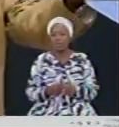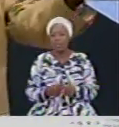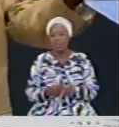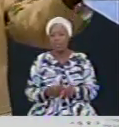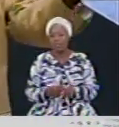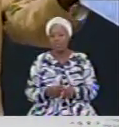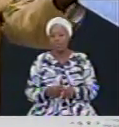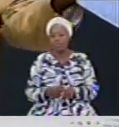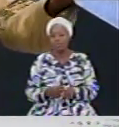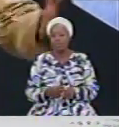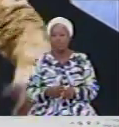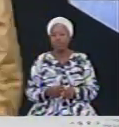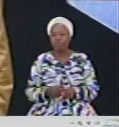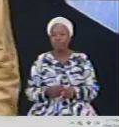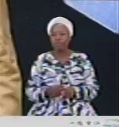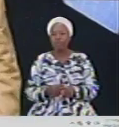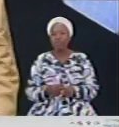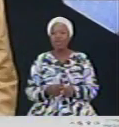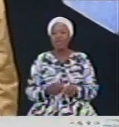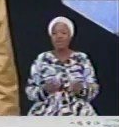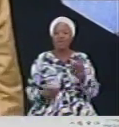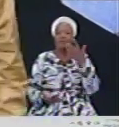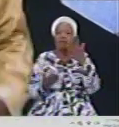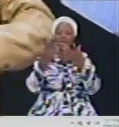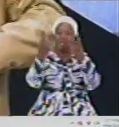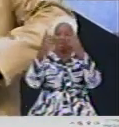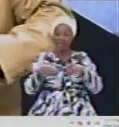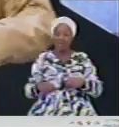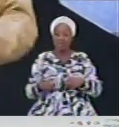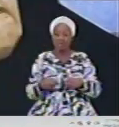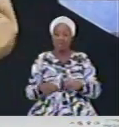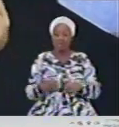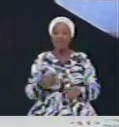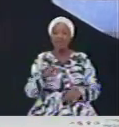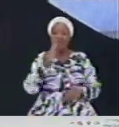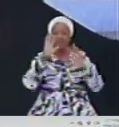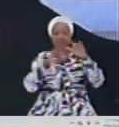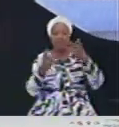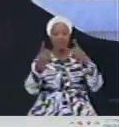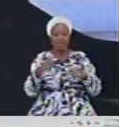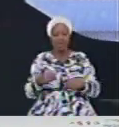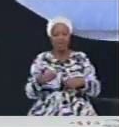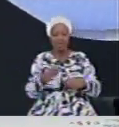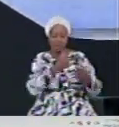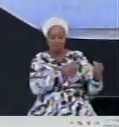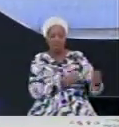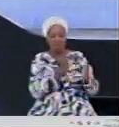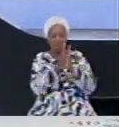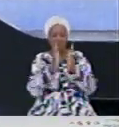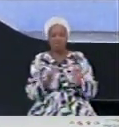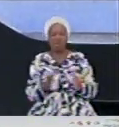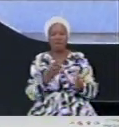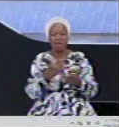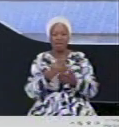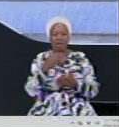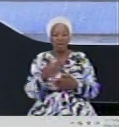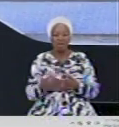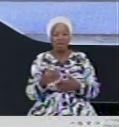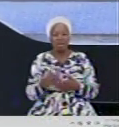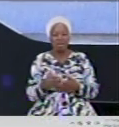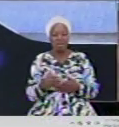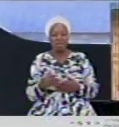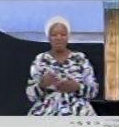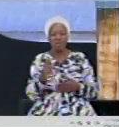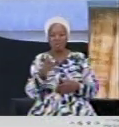Fire came. The rain came. Courageous prayer. Look at the next one there. That's in 1